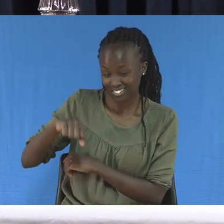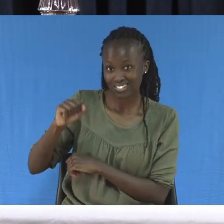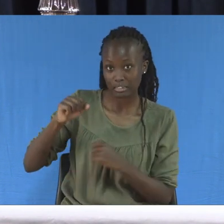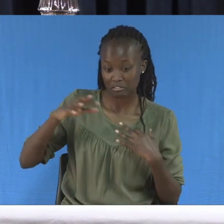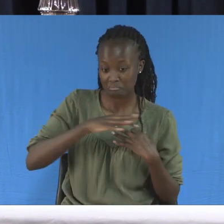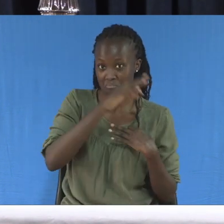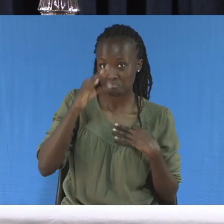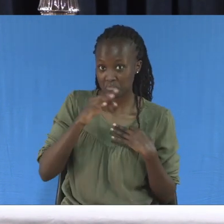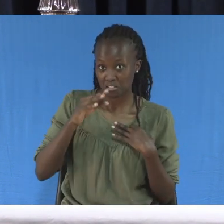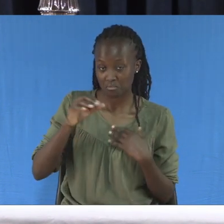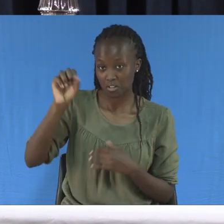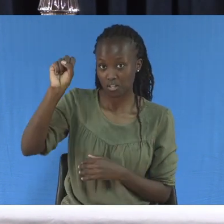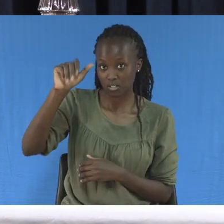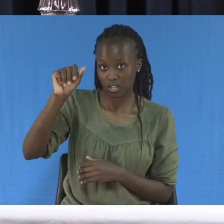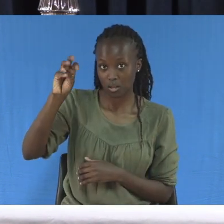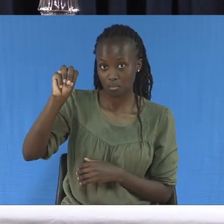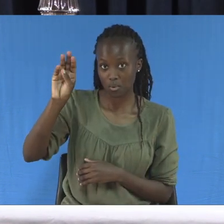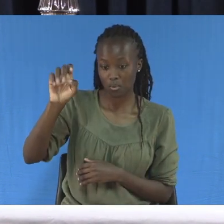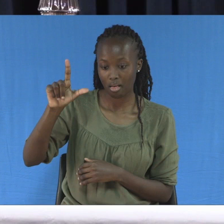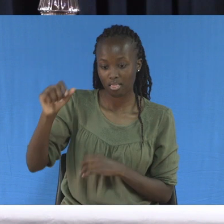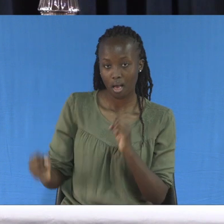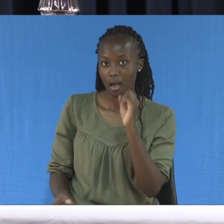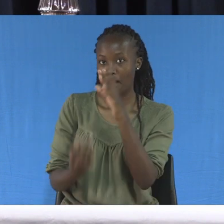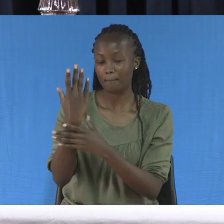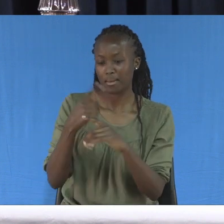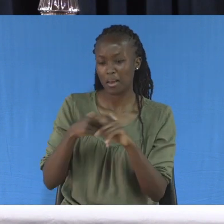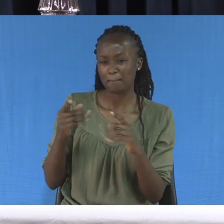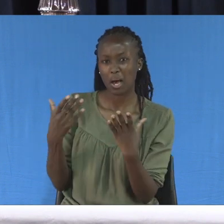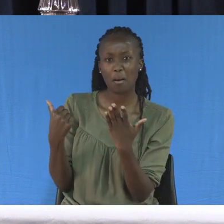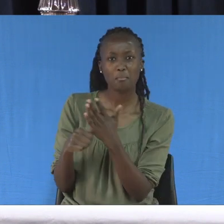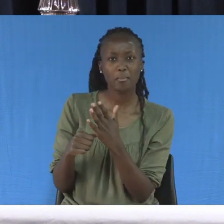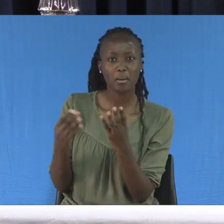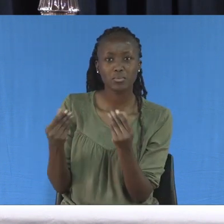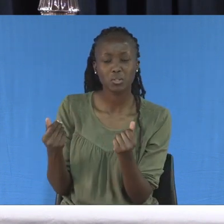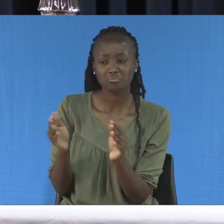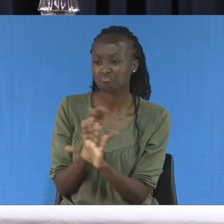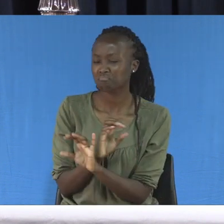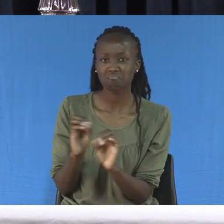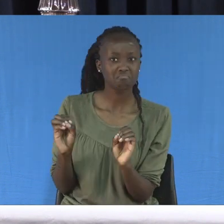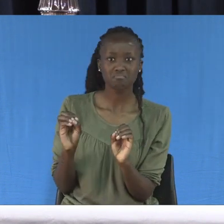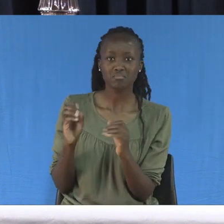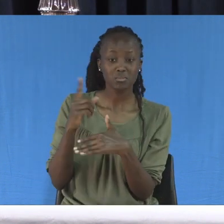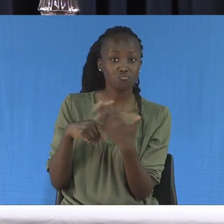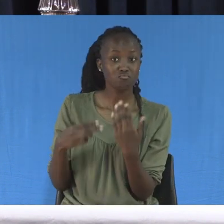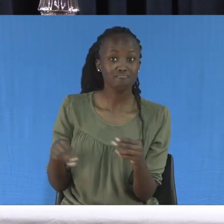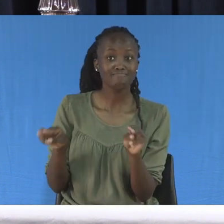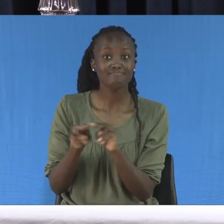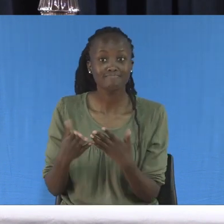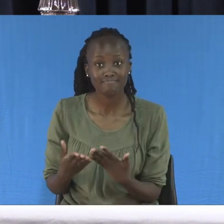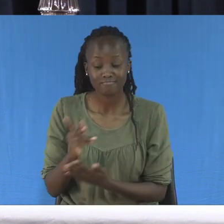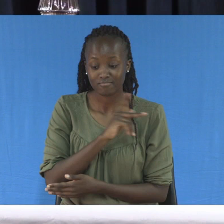solve the problem of King Saul? Not at all. If anything,